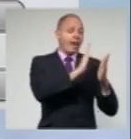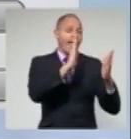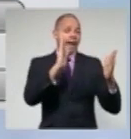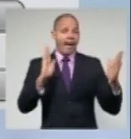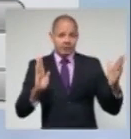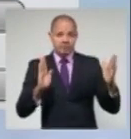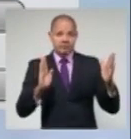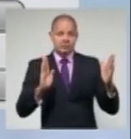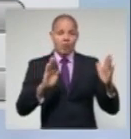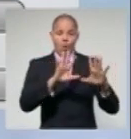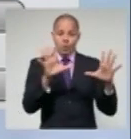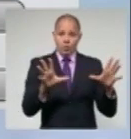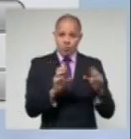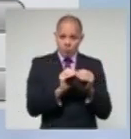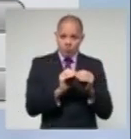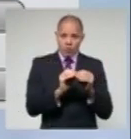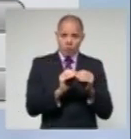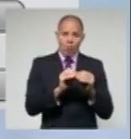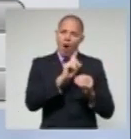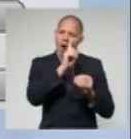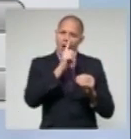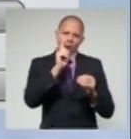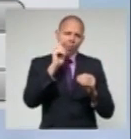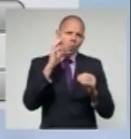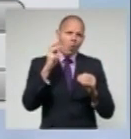the pandemic began to